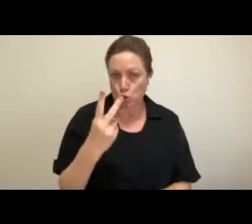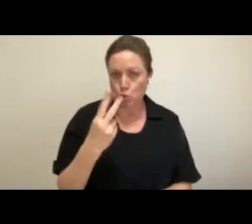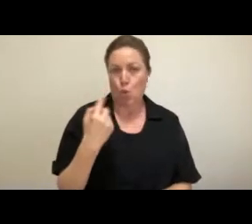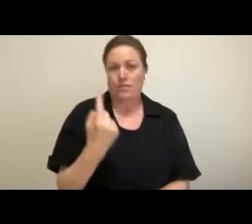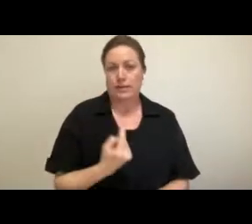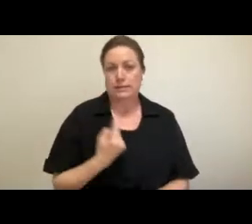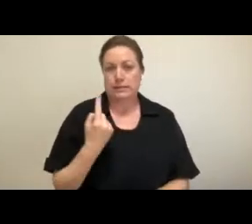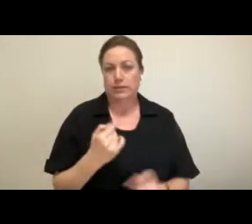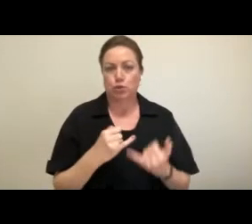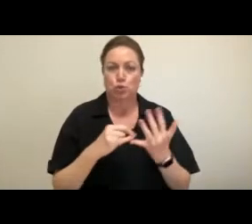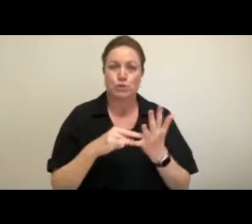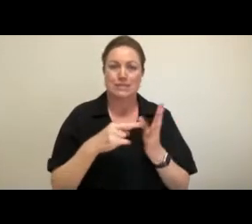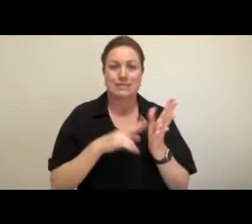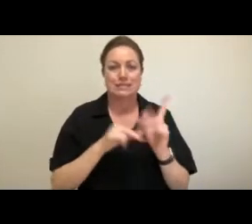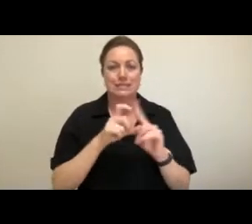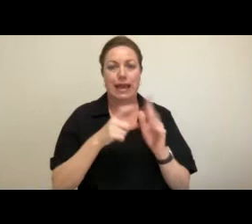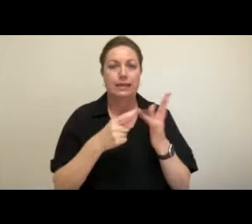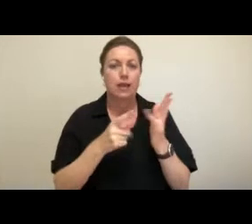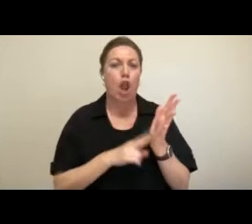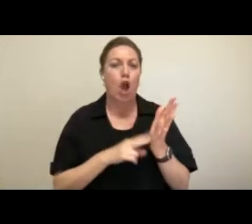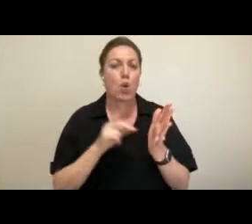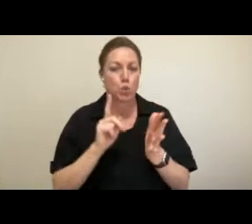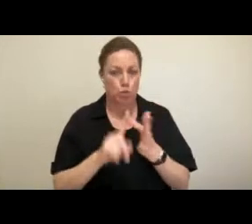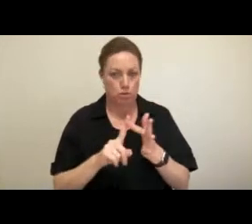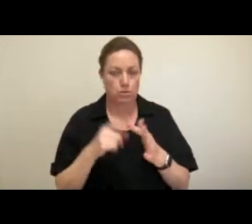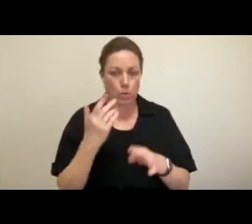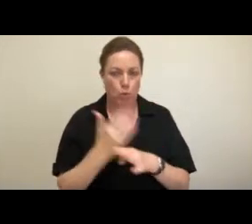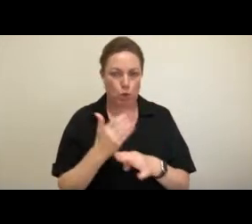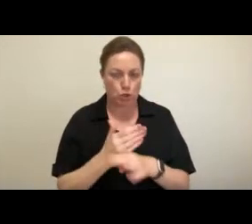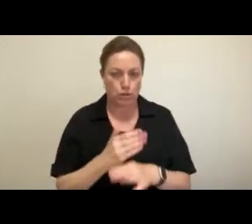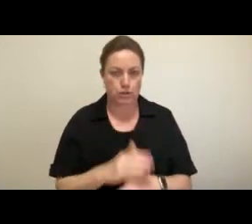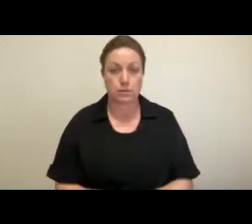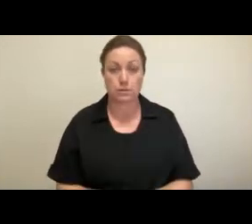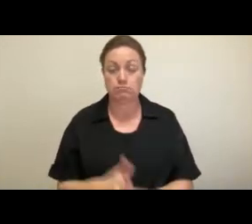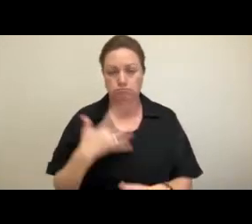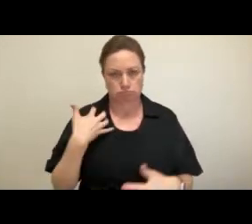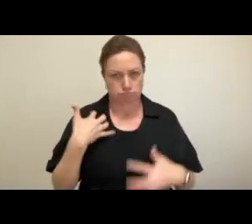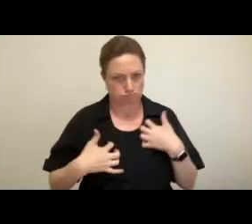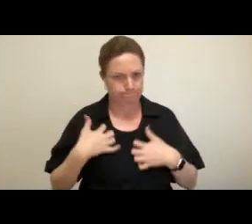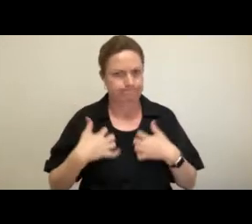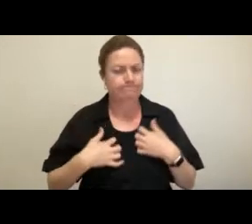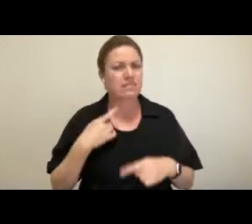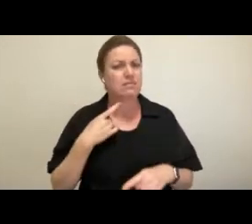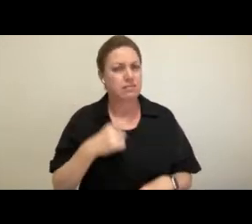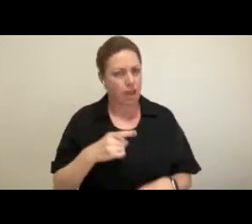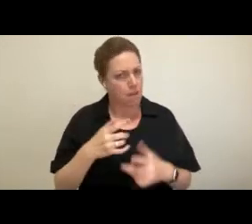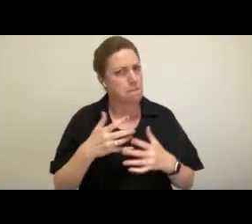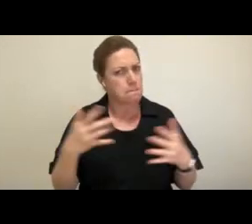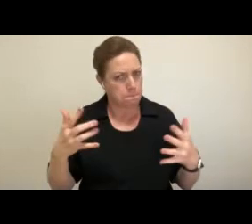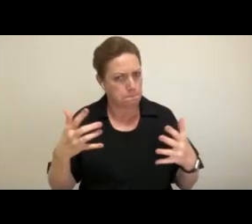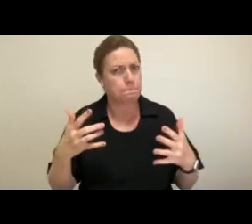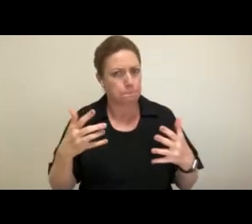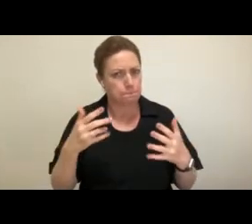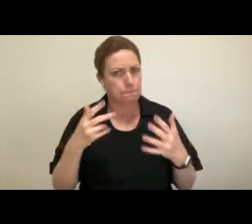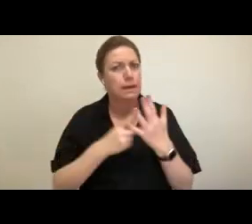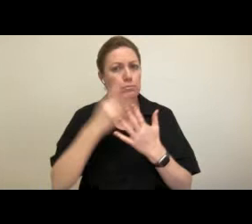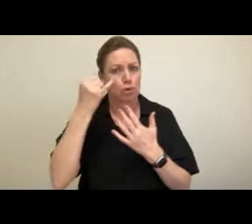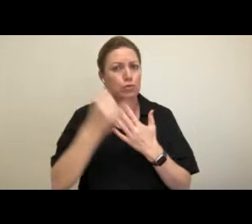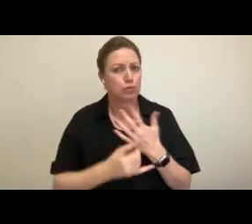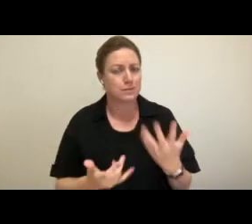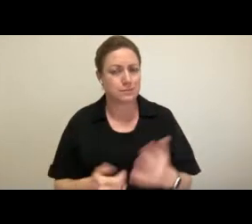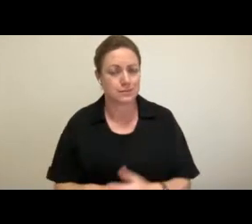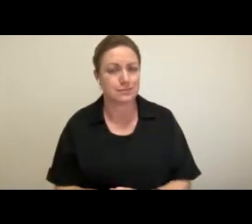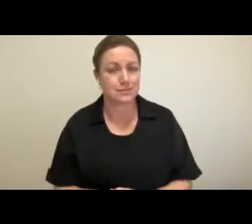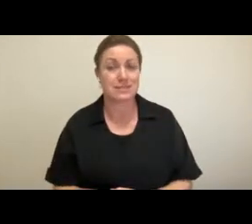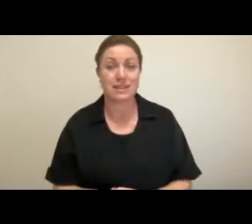This is an incredibly exciting opportunity. As I say, they are major art projects, and of course, this is where the new international